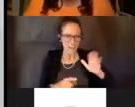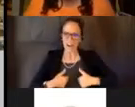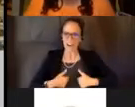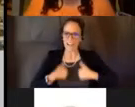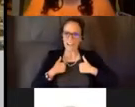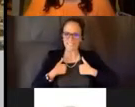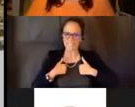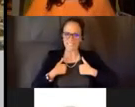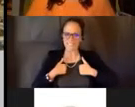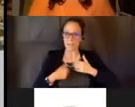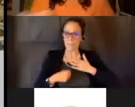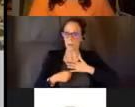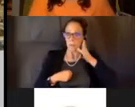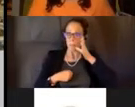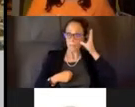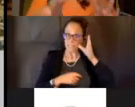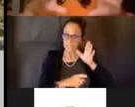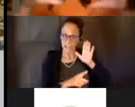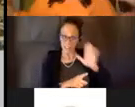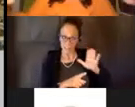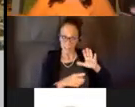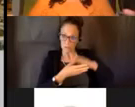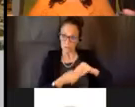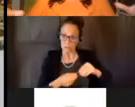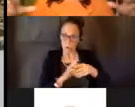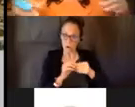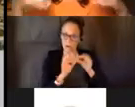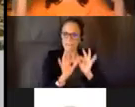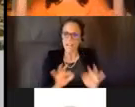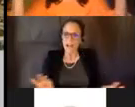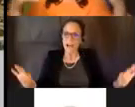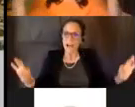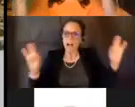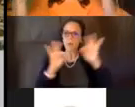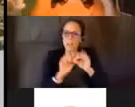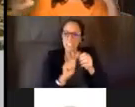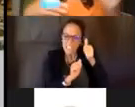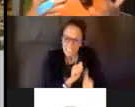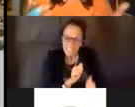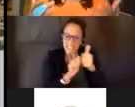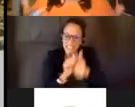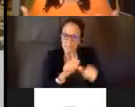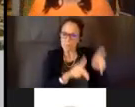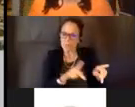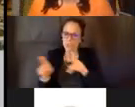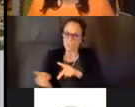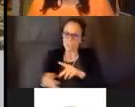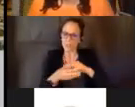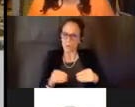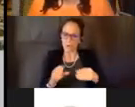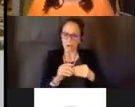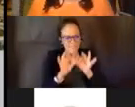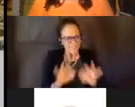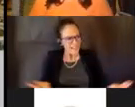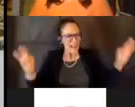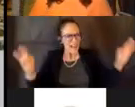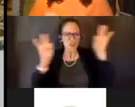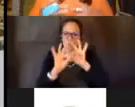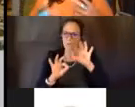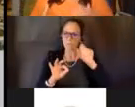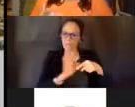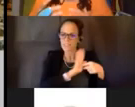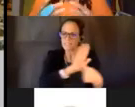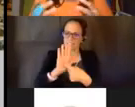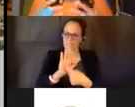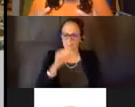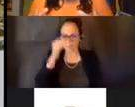has value. This is the driveway that now has a big gate on it that you have to get permission to get in. It wasn't there when we moved in. And